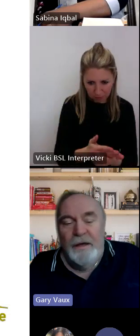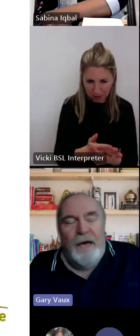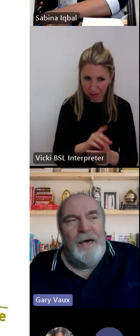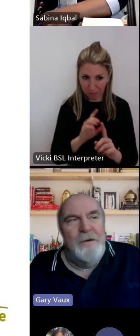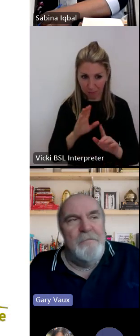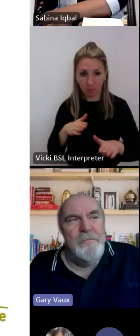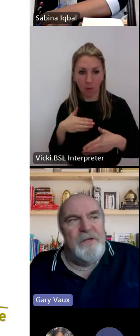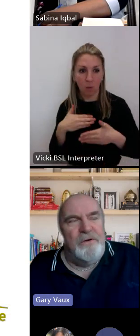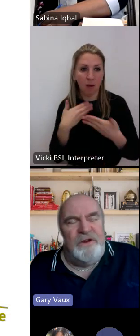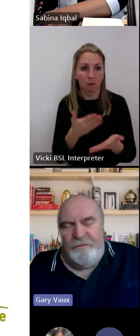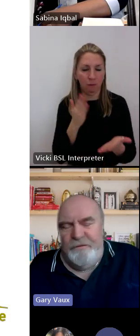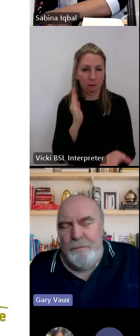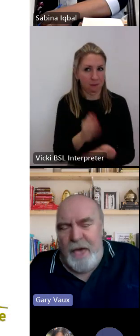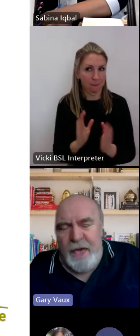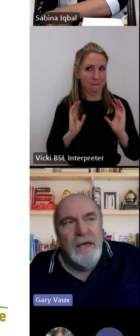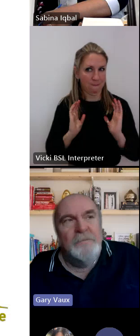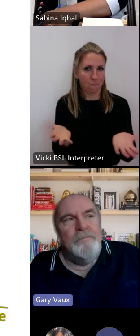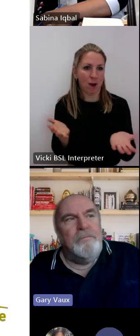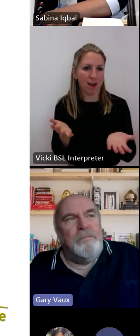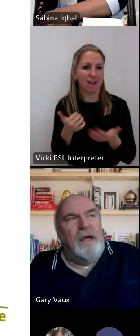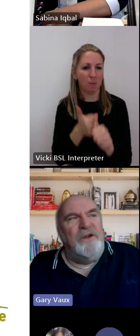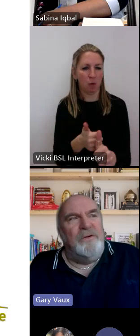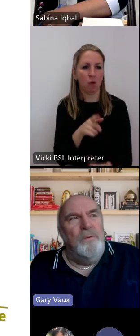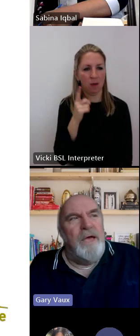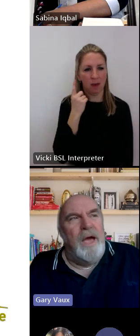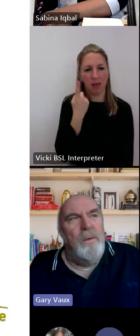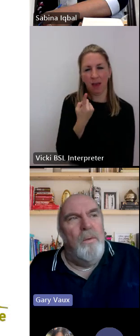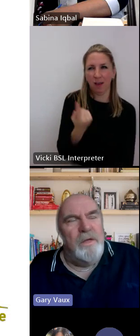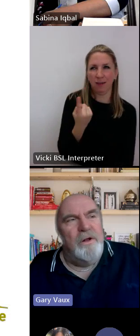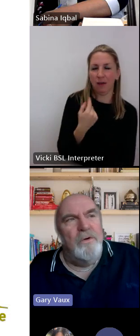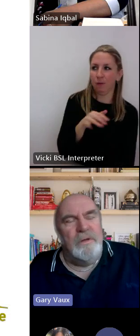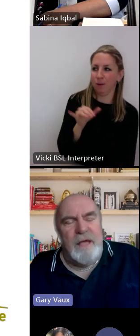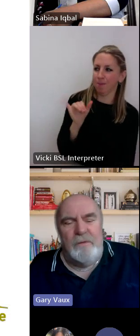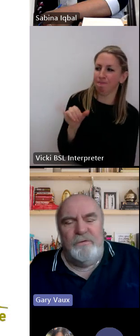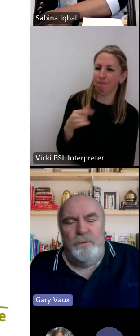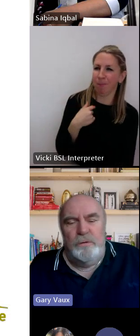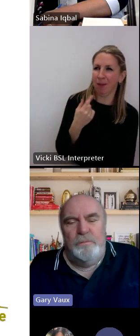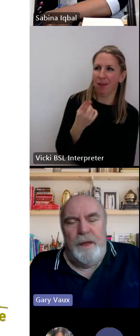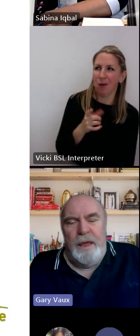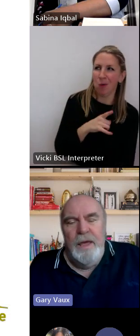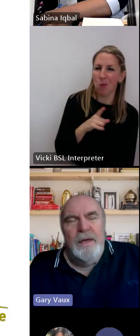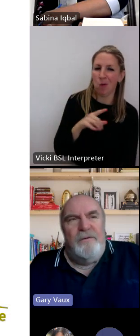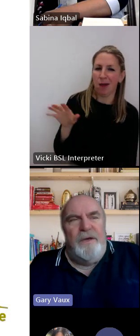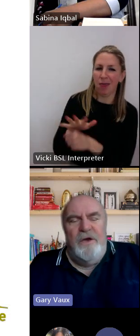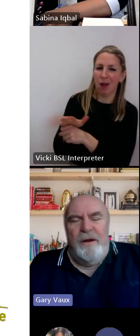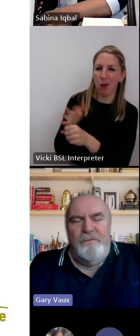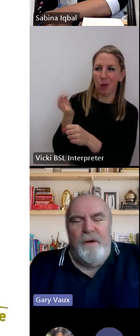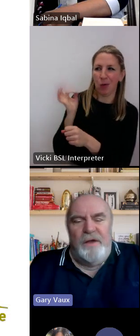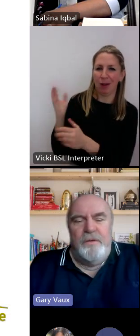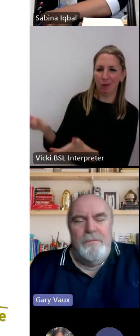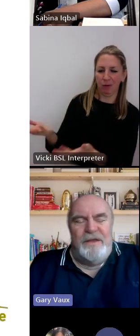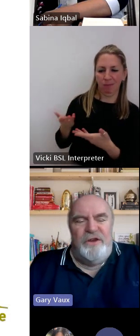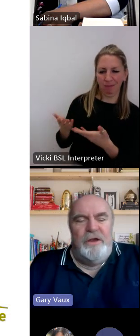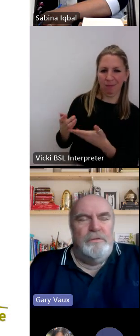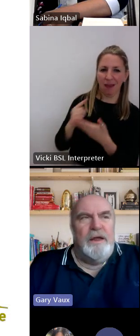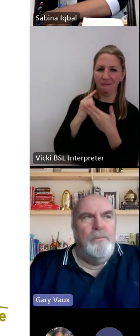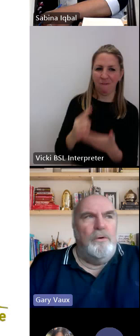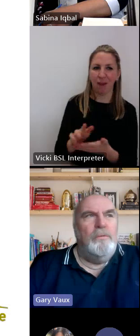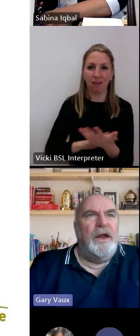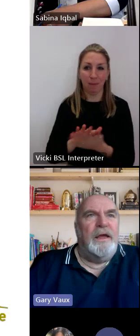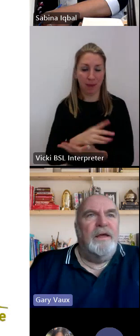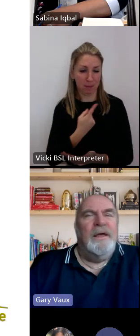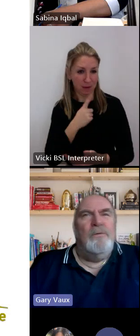free. She thought she'd have to pay, and she couldn't work out why the local council would be giving her advice that meant she